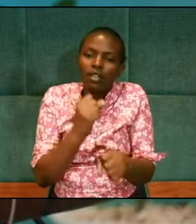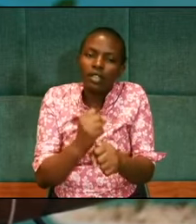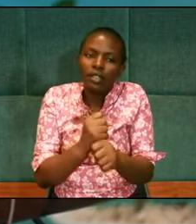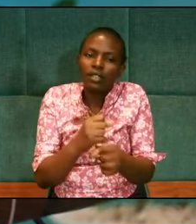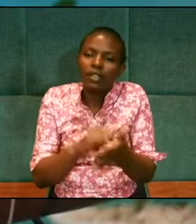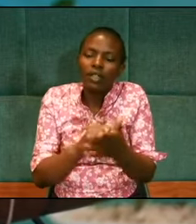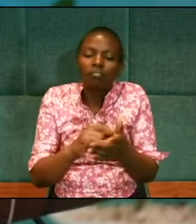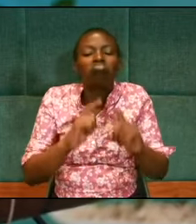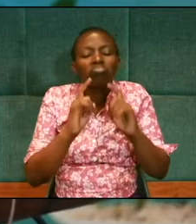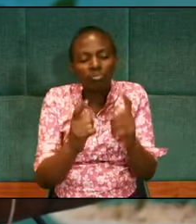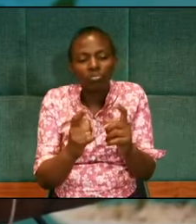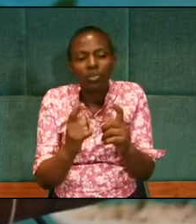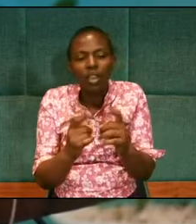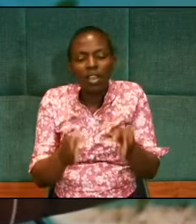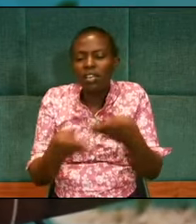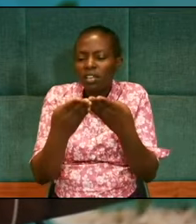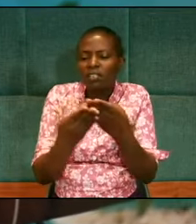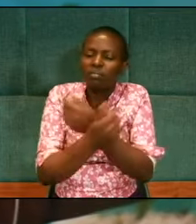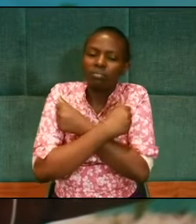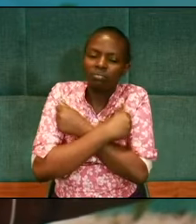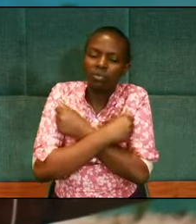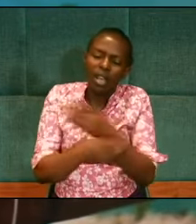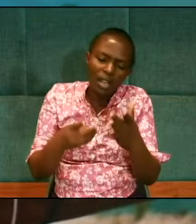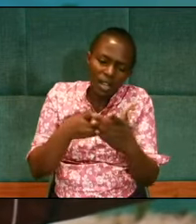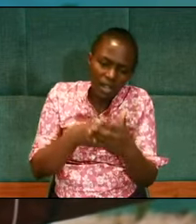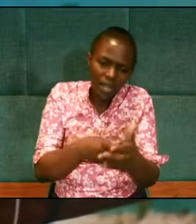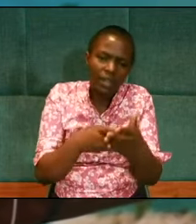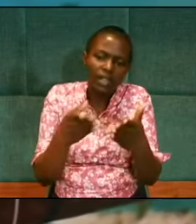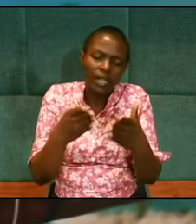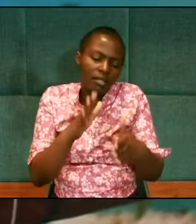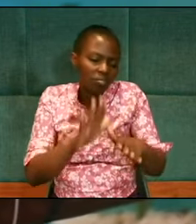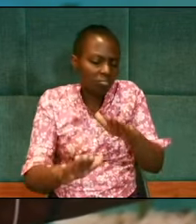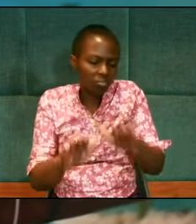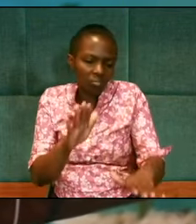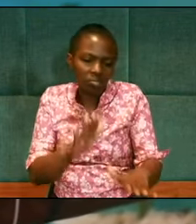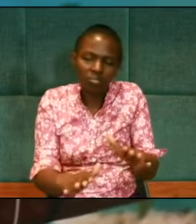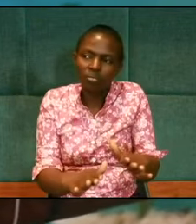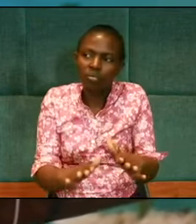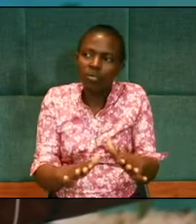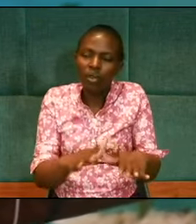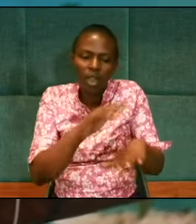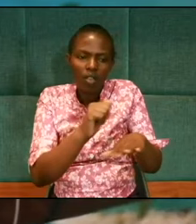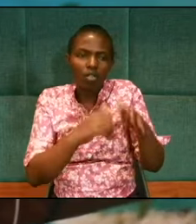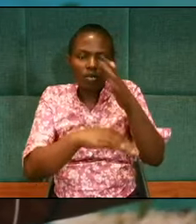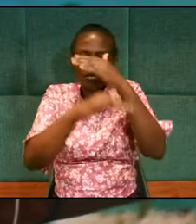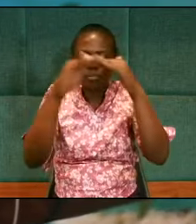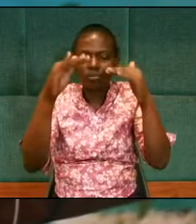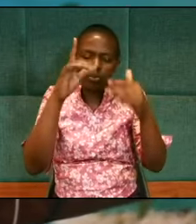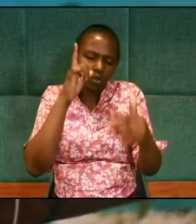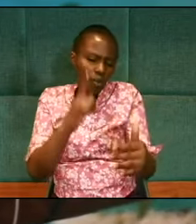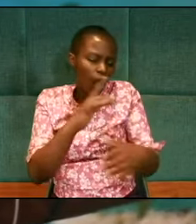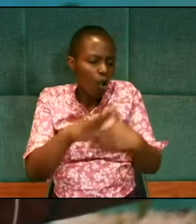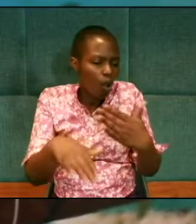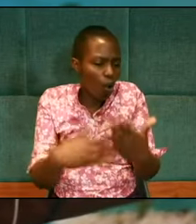son favor. Direct his path. I call on heavens to command the daughters of